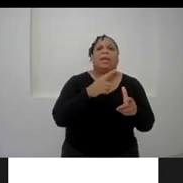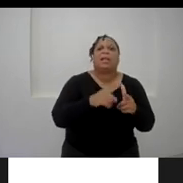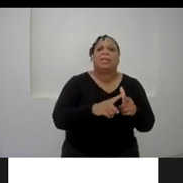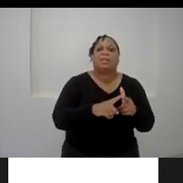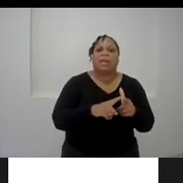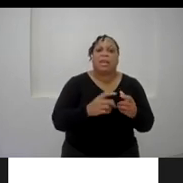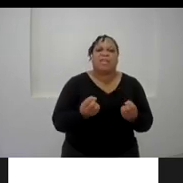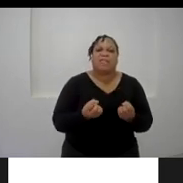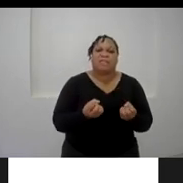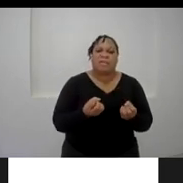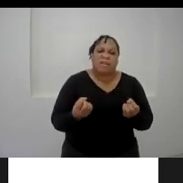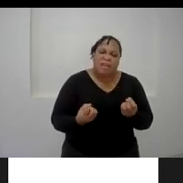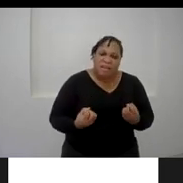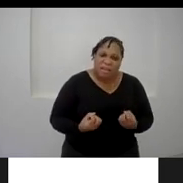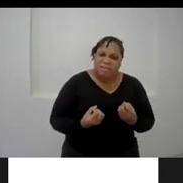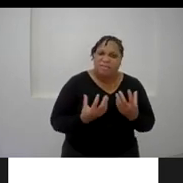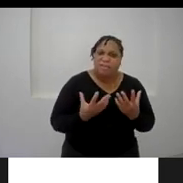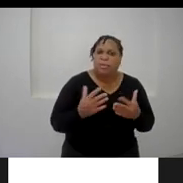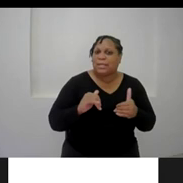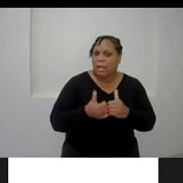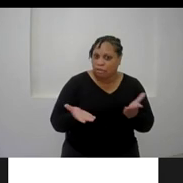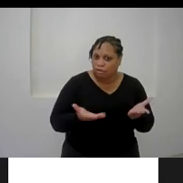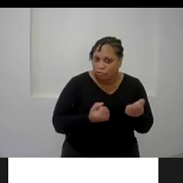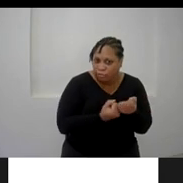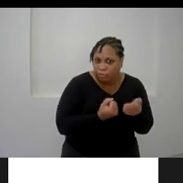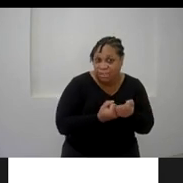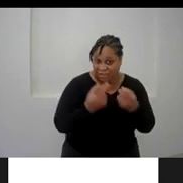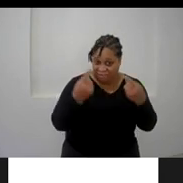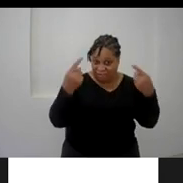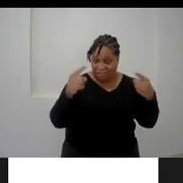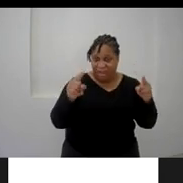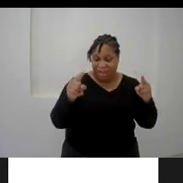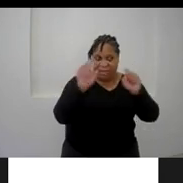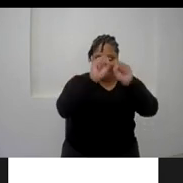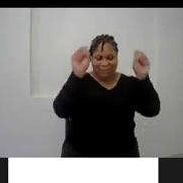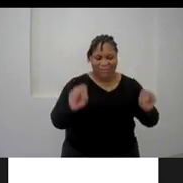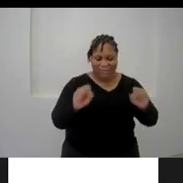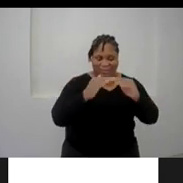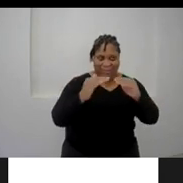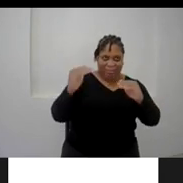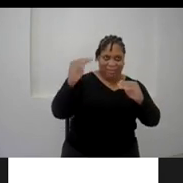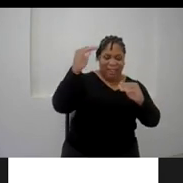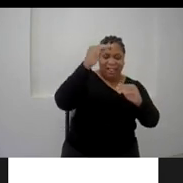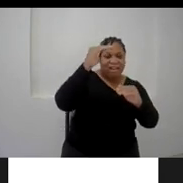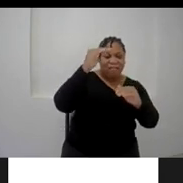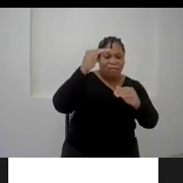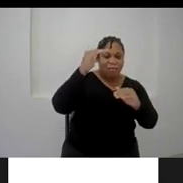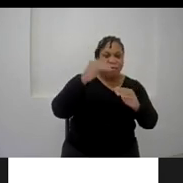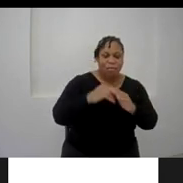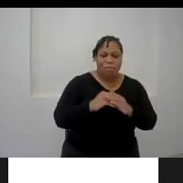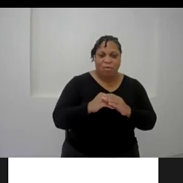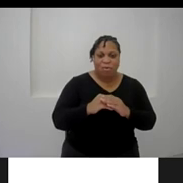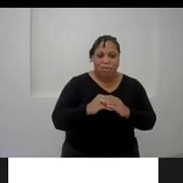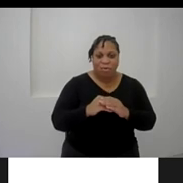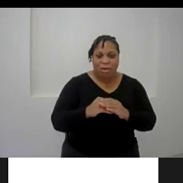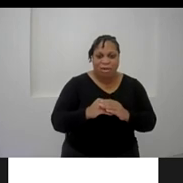influencing the way the service supports you, and then finally at a systems level. So the notion